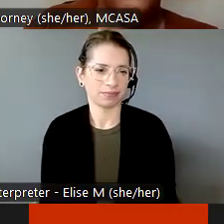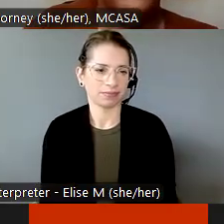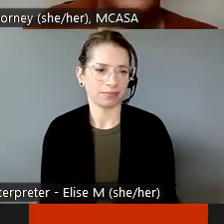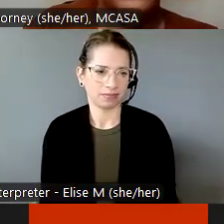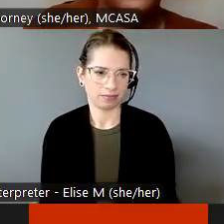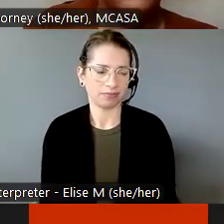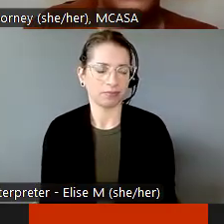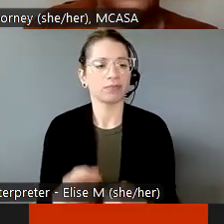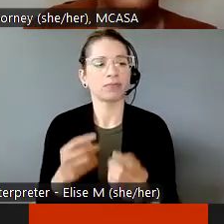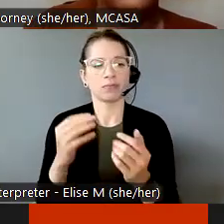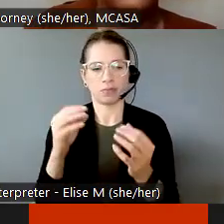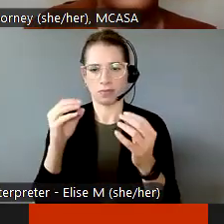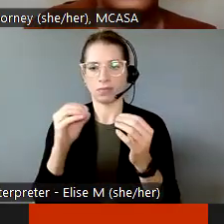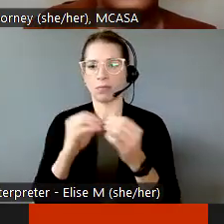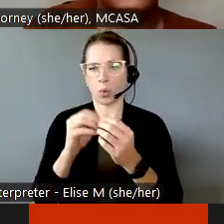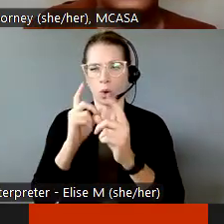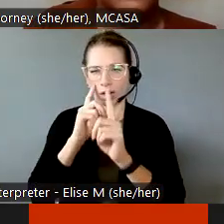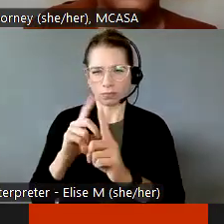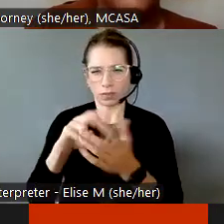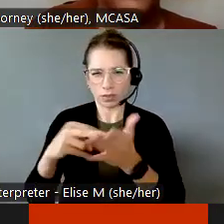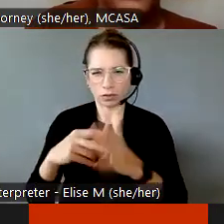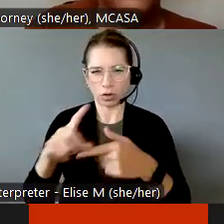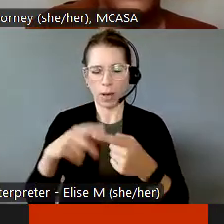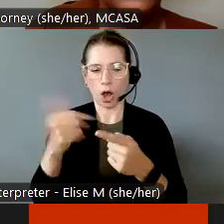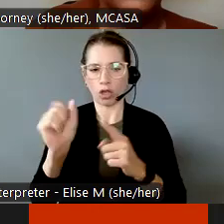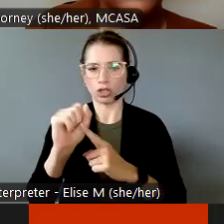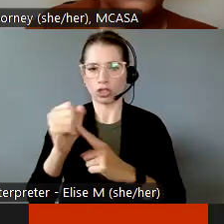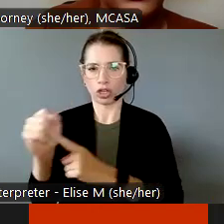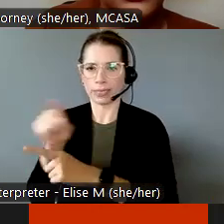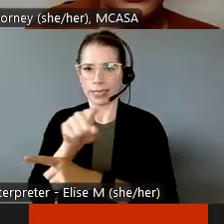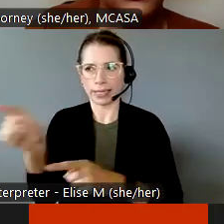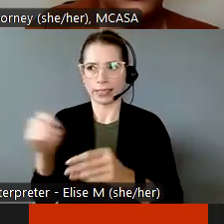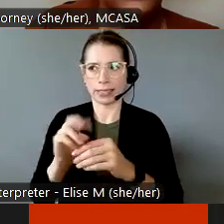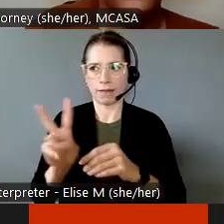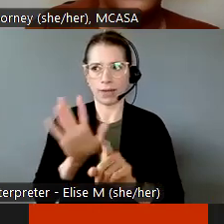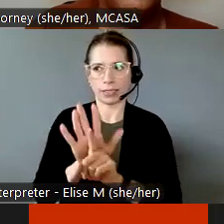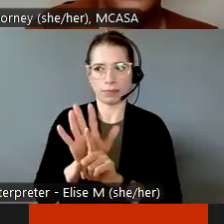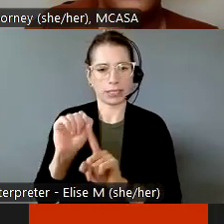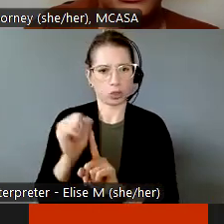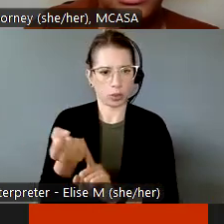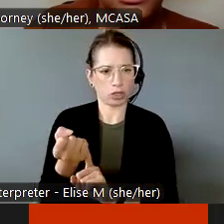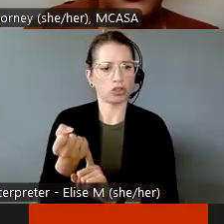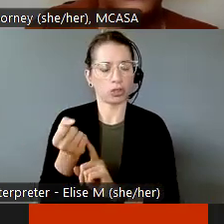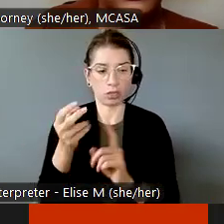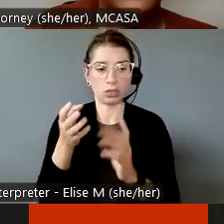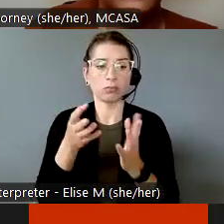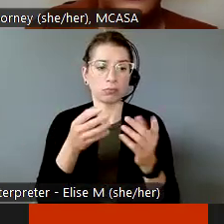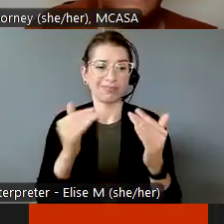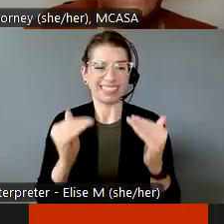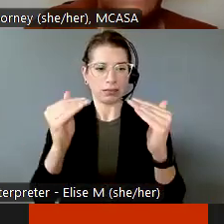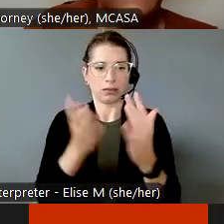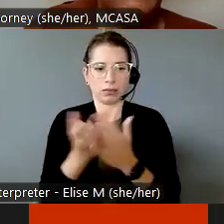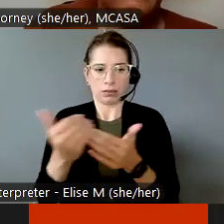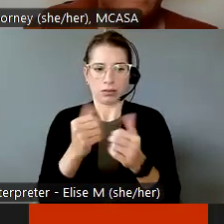To be more intentional about other circumstances that play a part in a victim situation. Transparency.